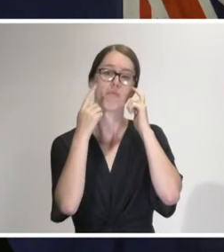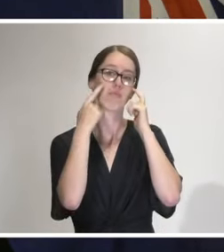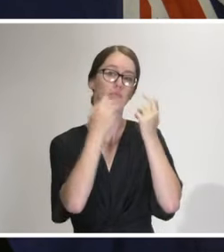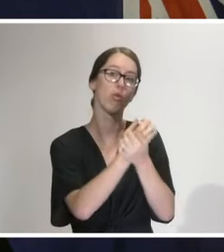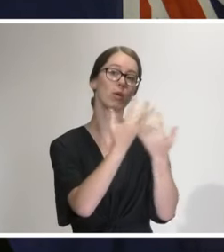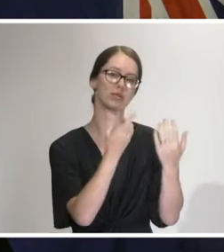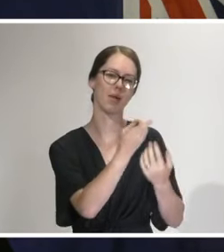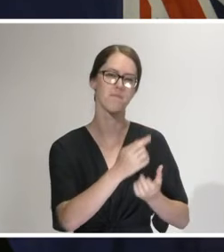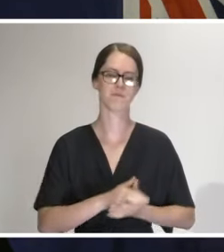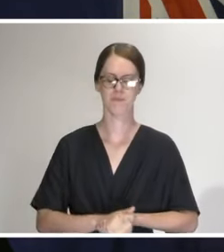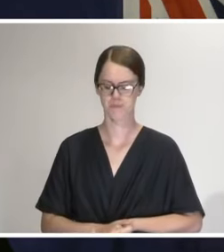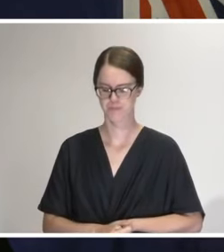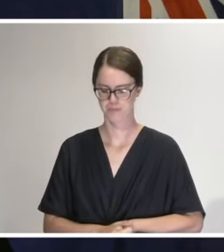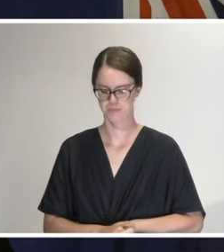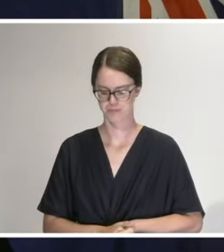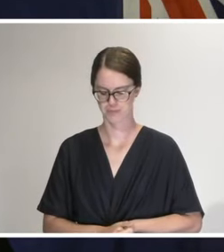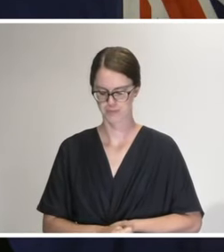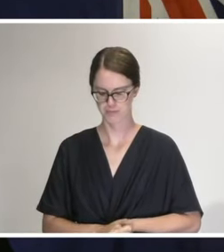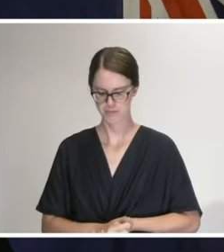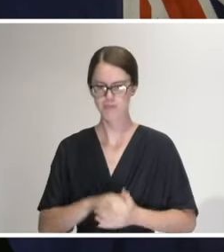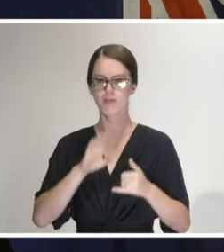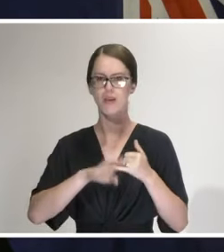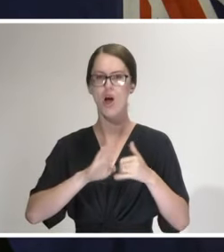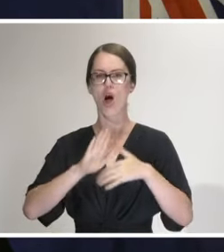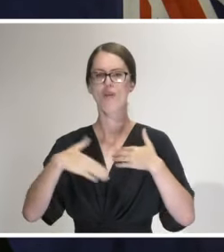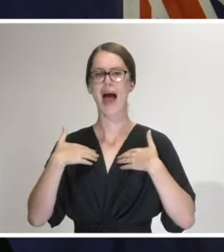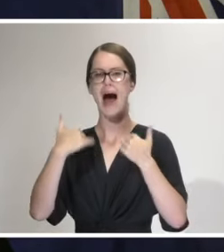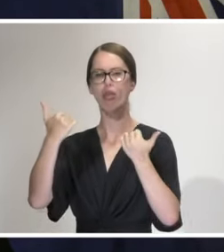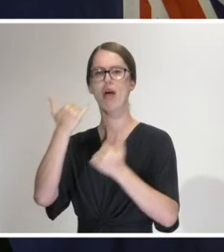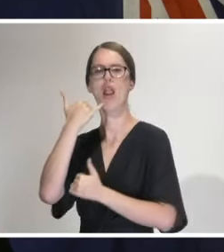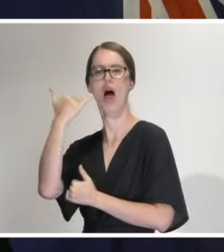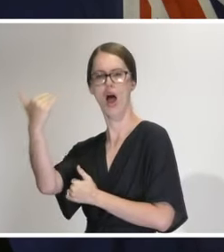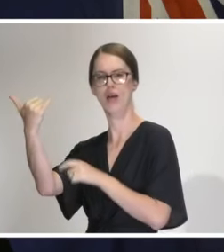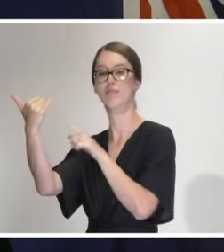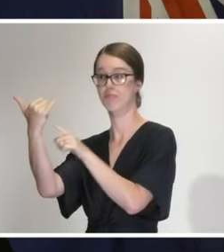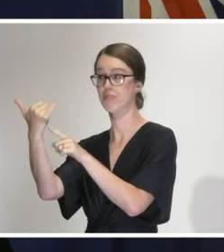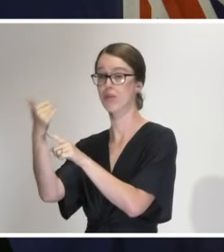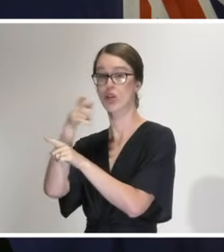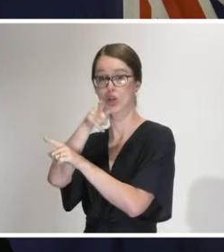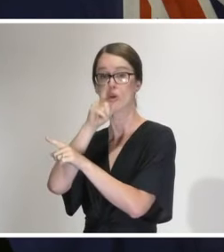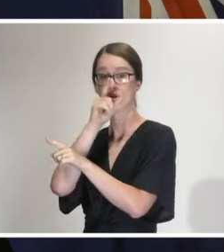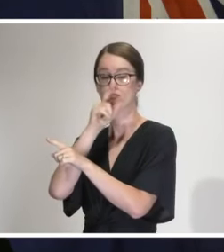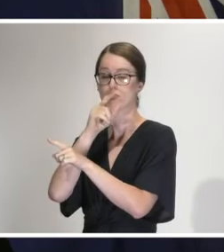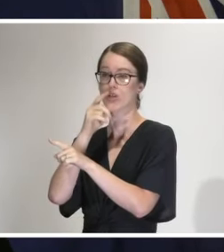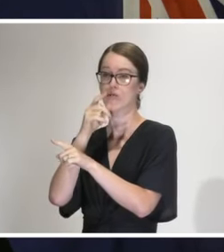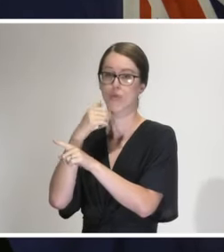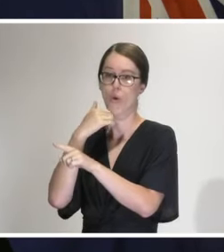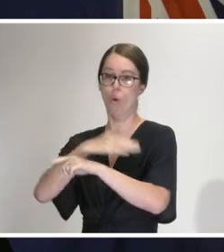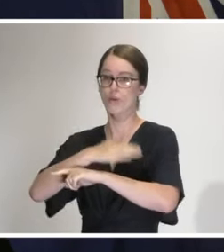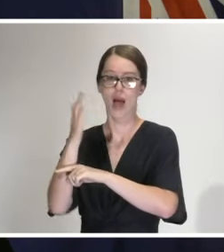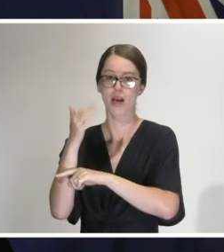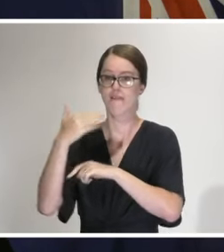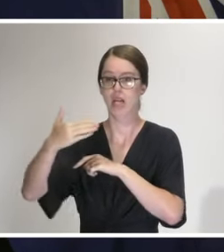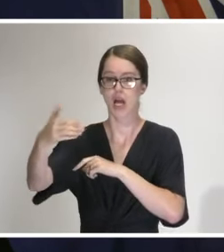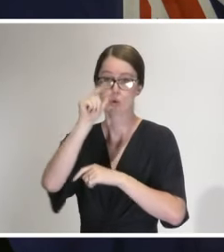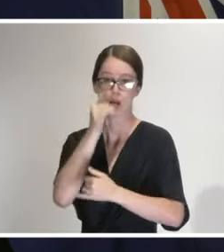website. And lastly, on Healthline, a reminder that Healthline continues to be available 24 hours a day, 7